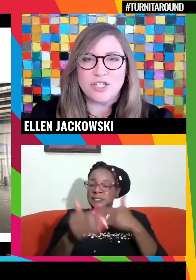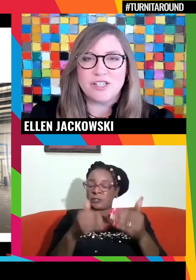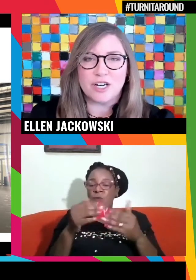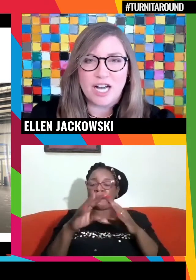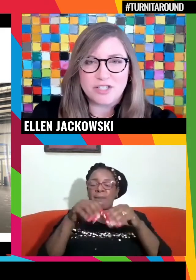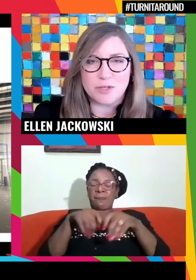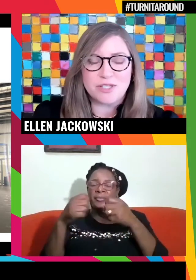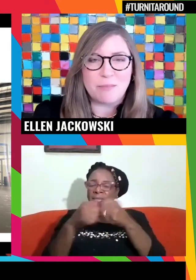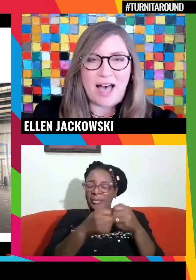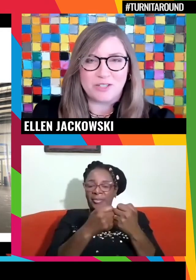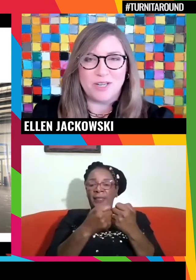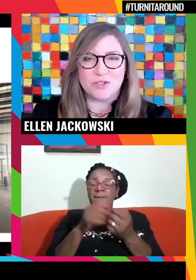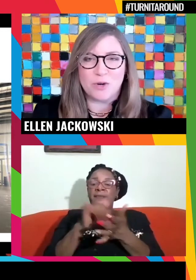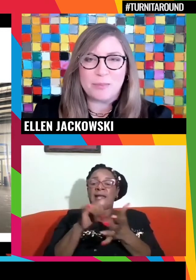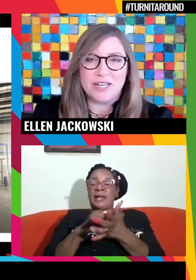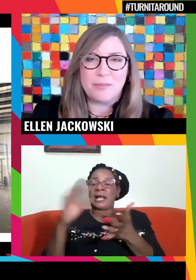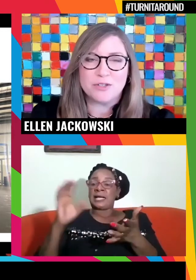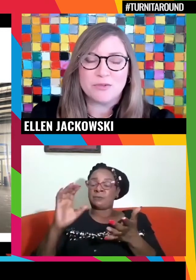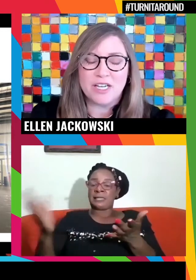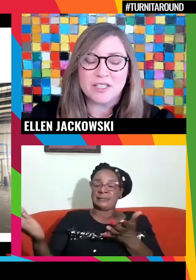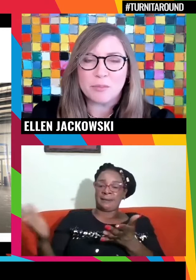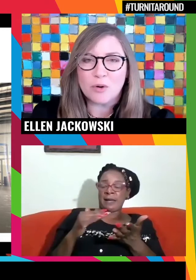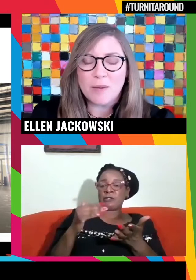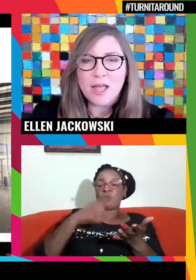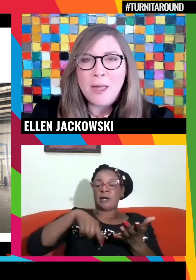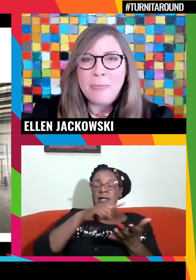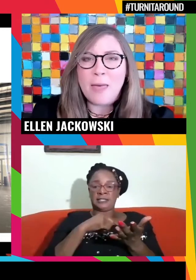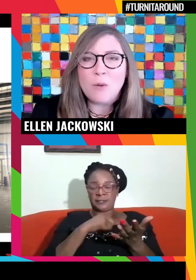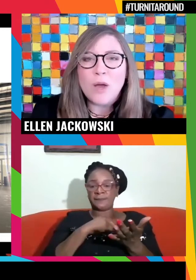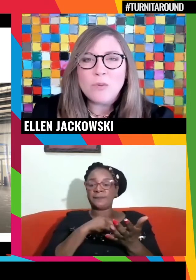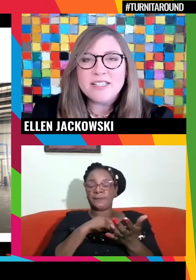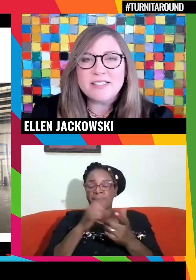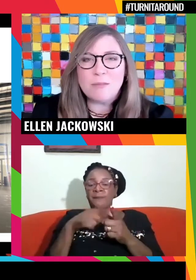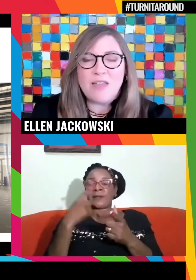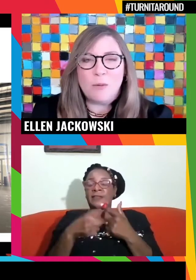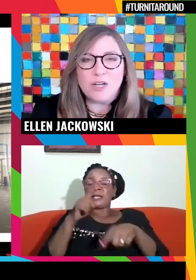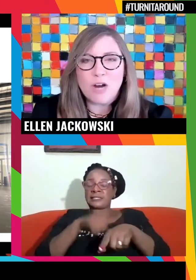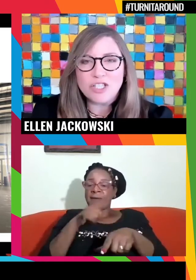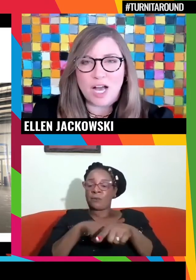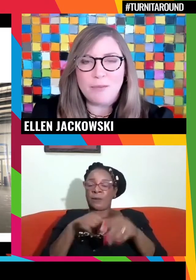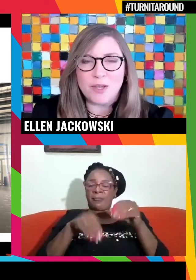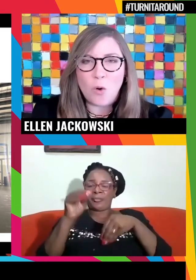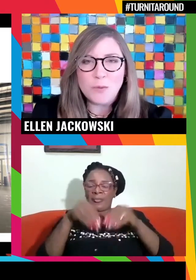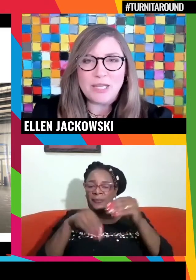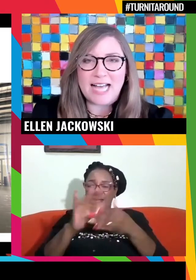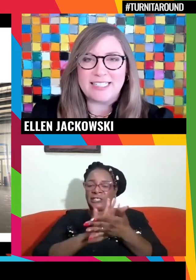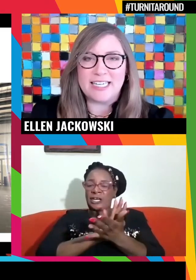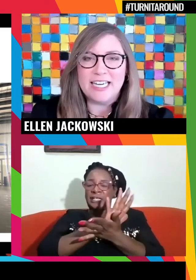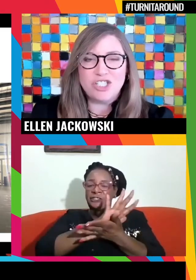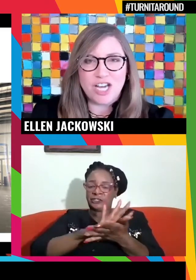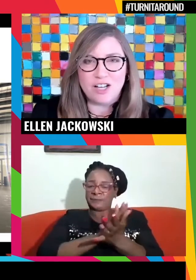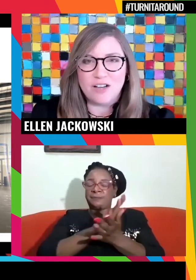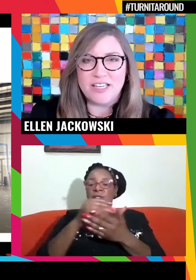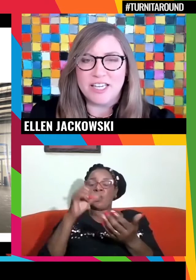ink cartridges that our customers send back to us through our Planet Partners recycling program. And then when we disassemble that, we crush up the old